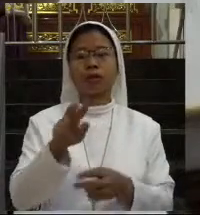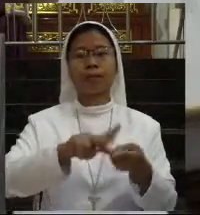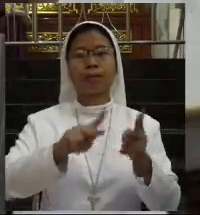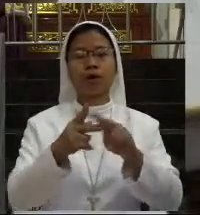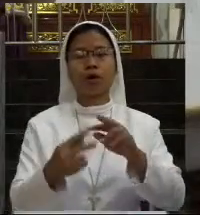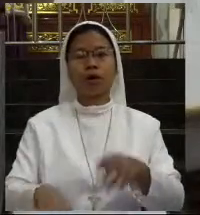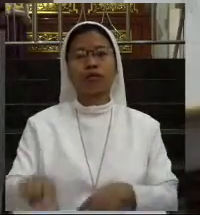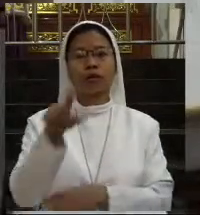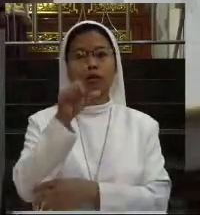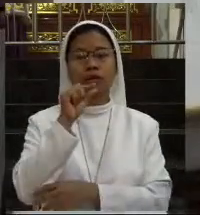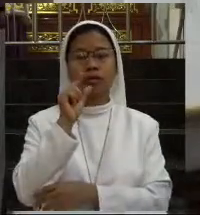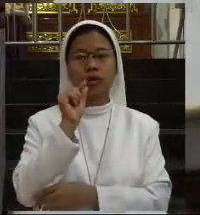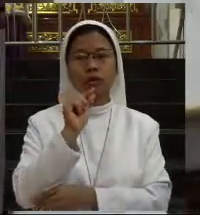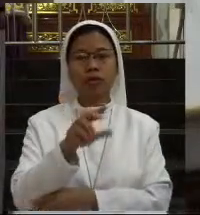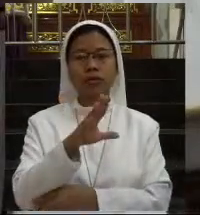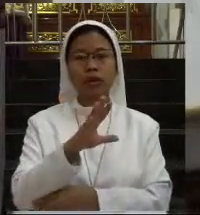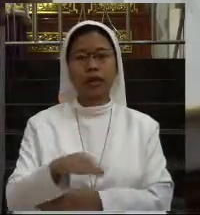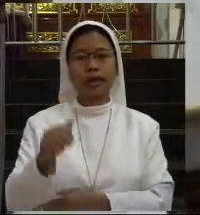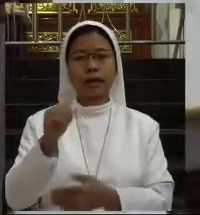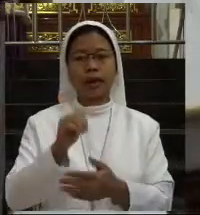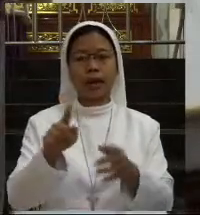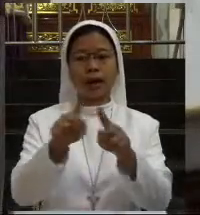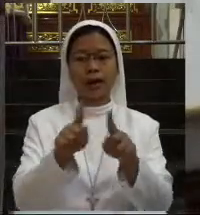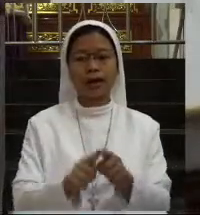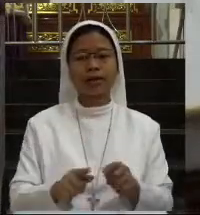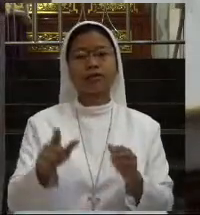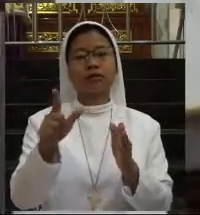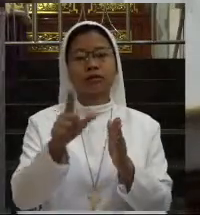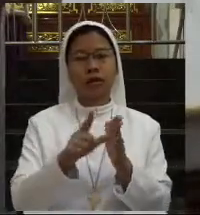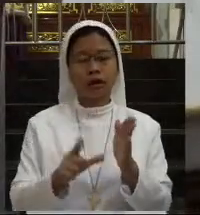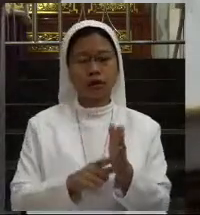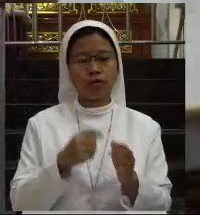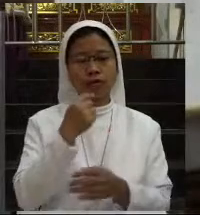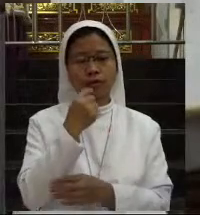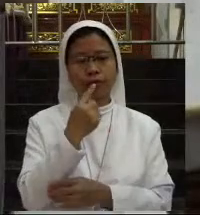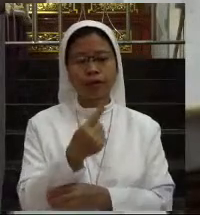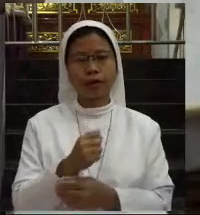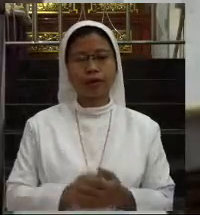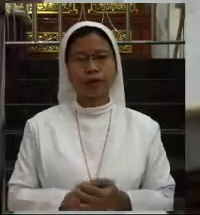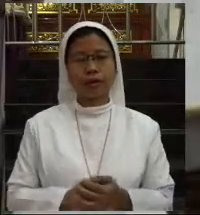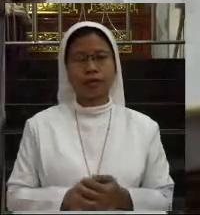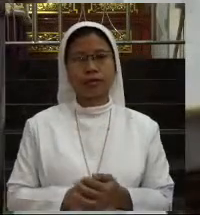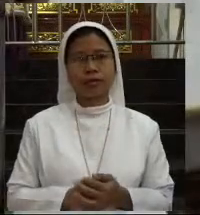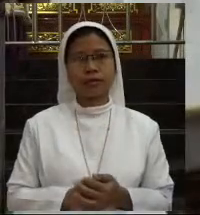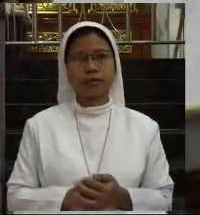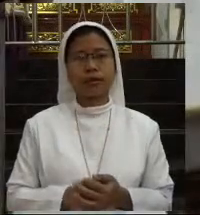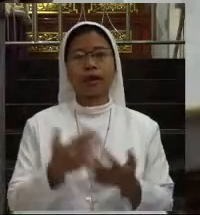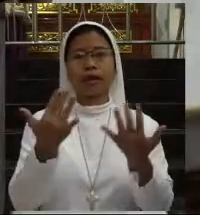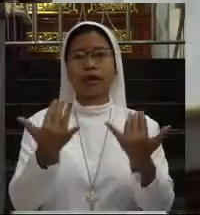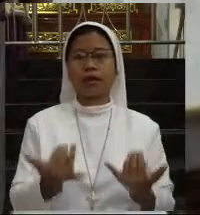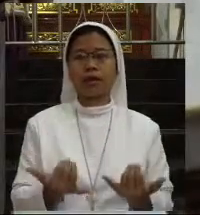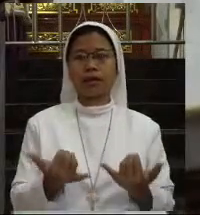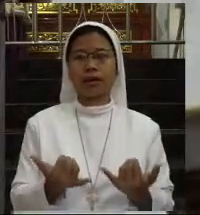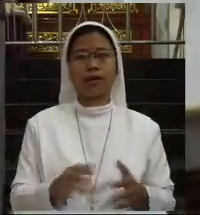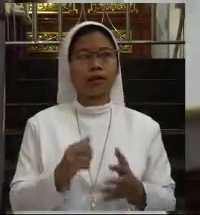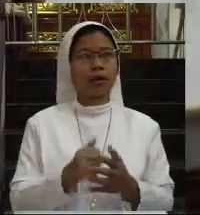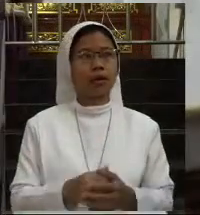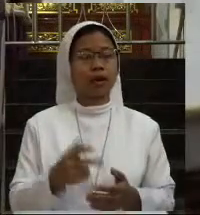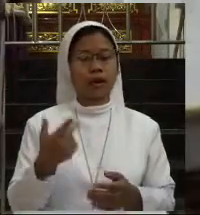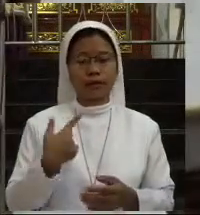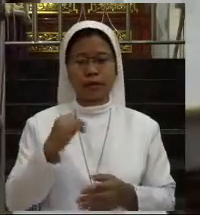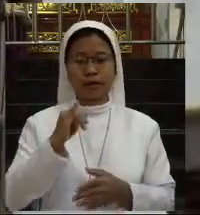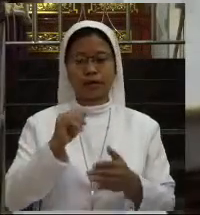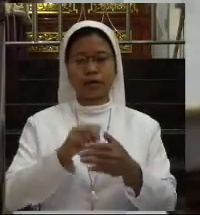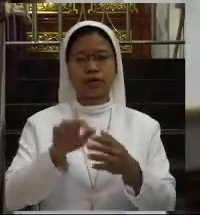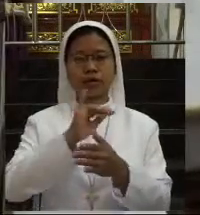or two young pigeons, in accordance with the dictate in the law of the Lord. Now there was a man in Jerusalem